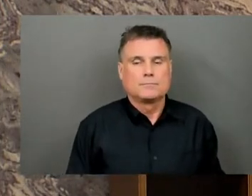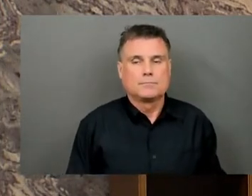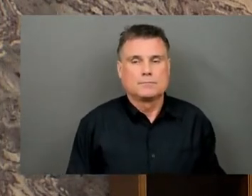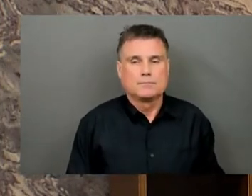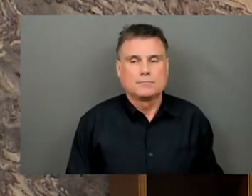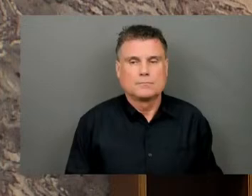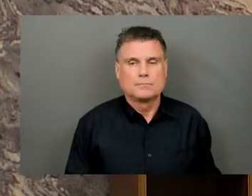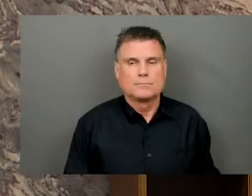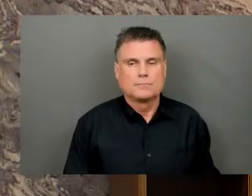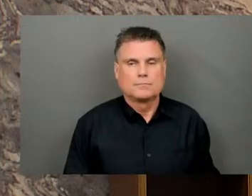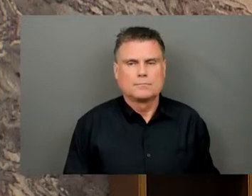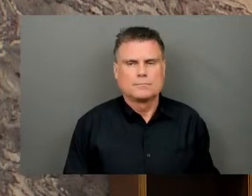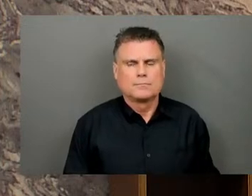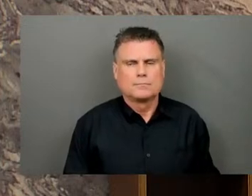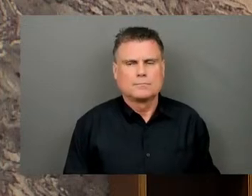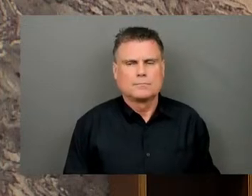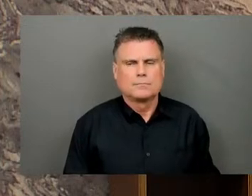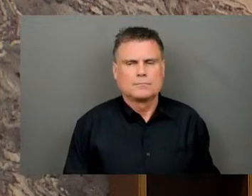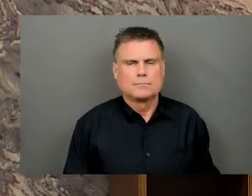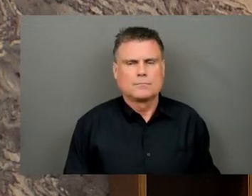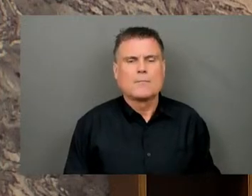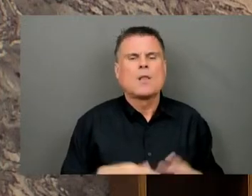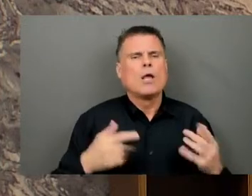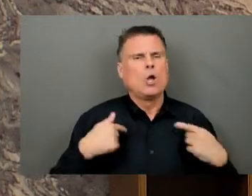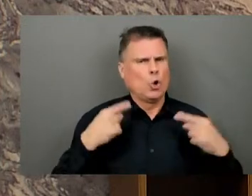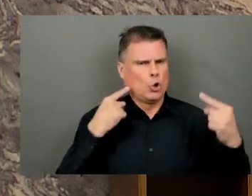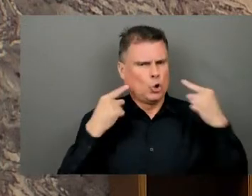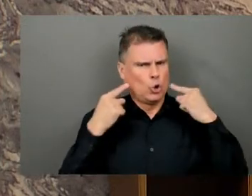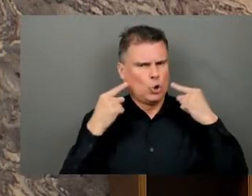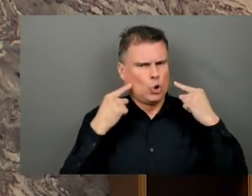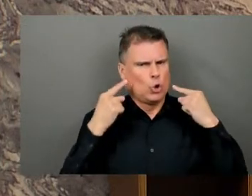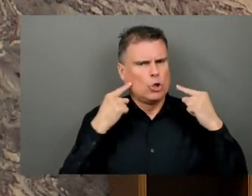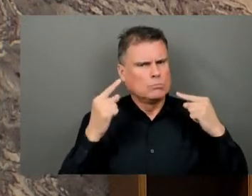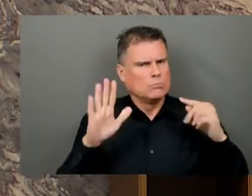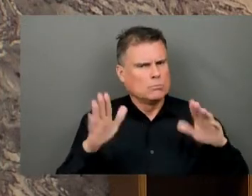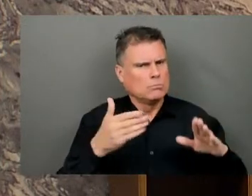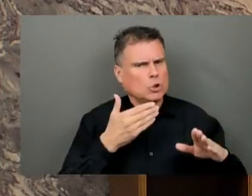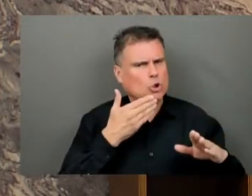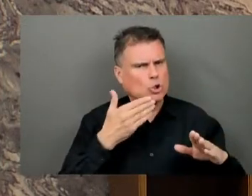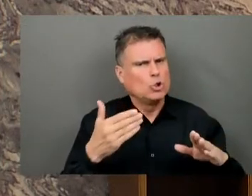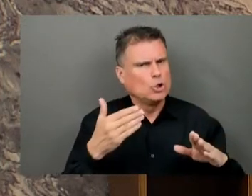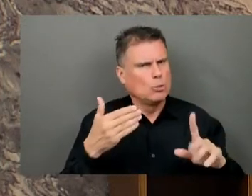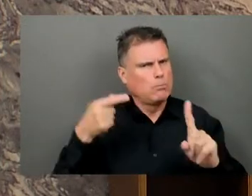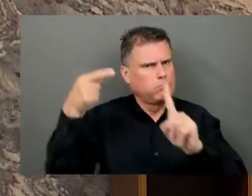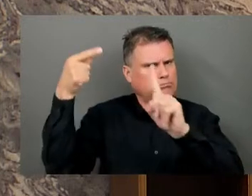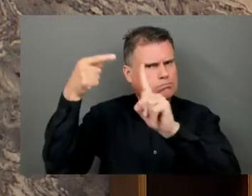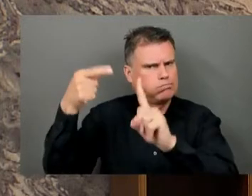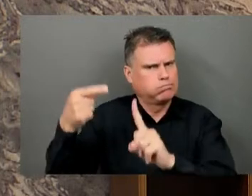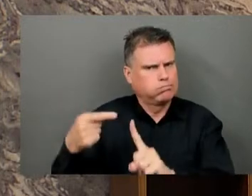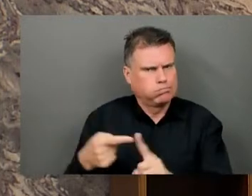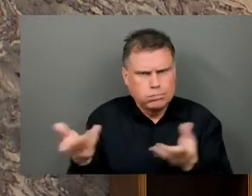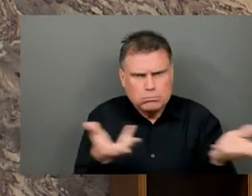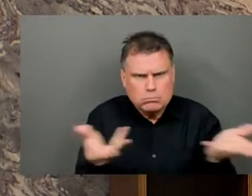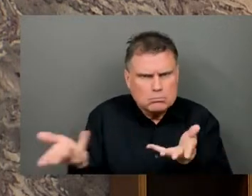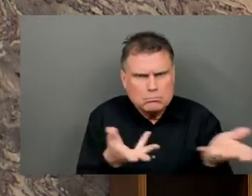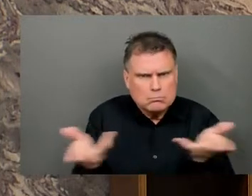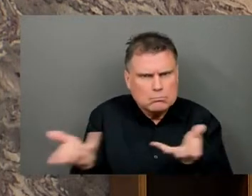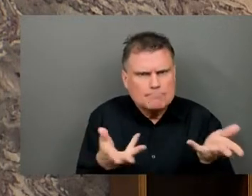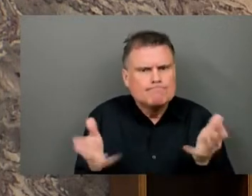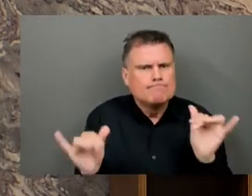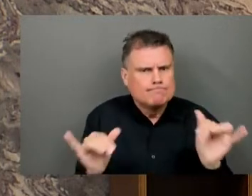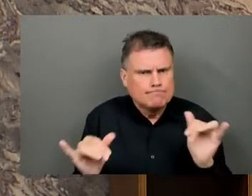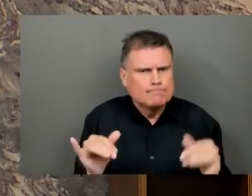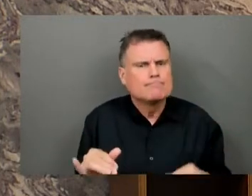number of members across the entire opposition parties have expressed or have intervened and